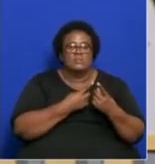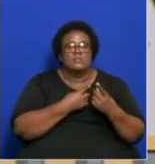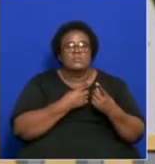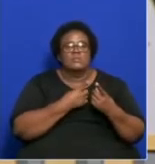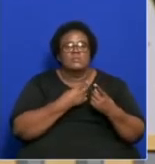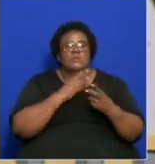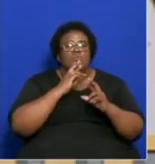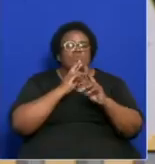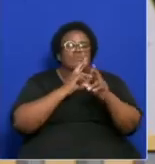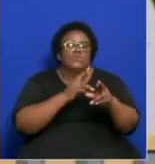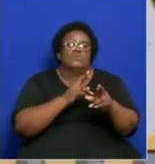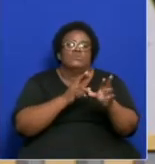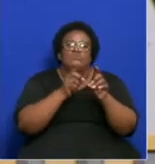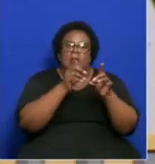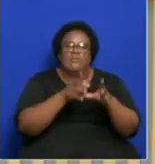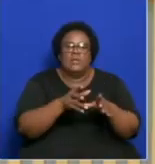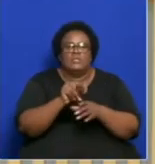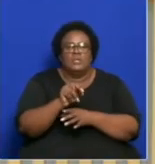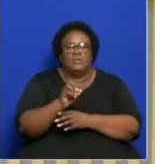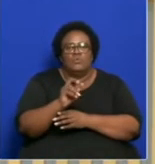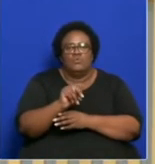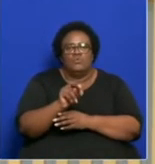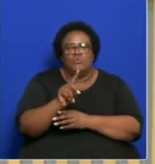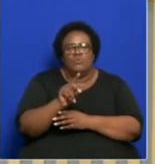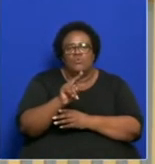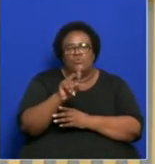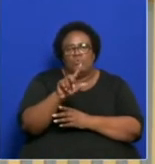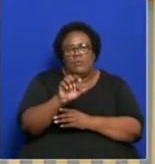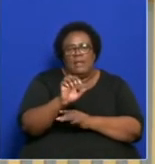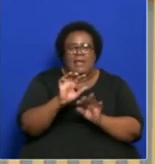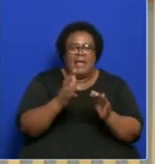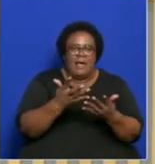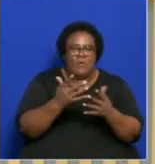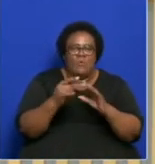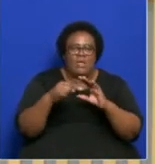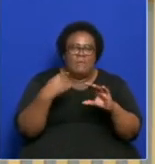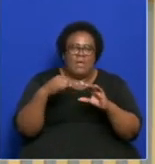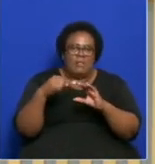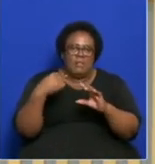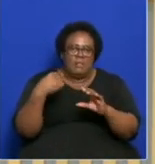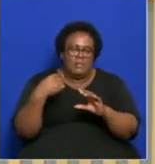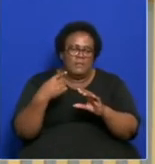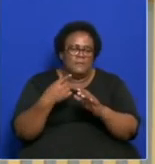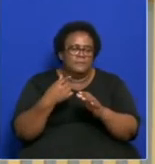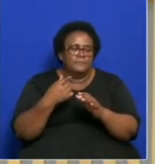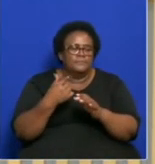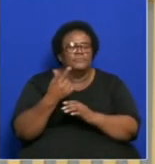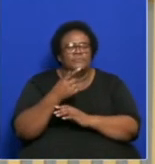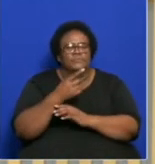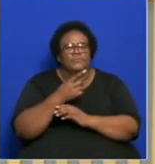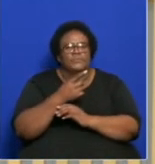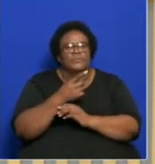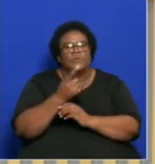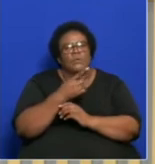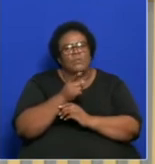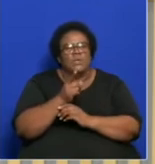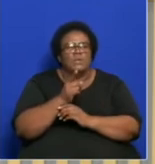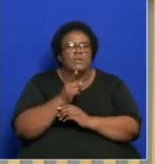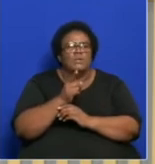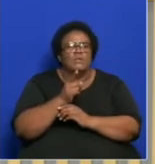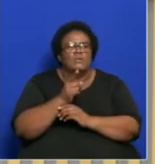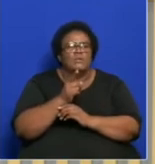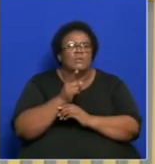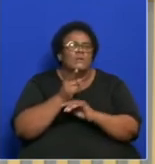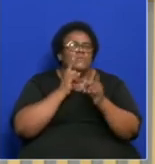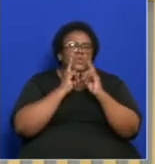Nandule with an email in which they were talking to their language. I'm I'm